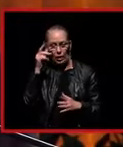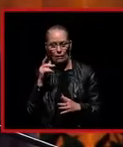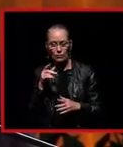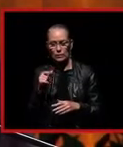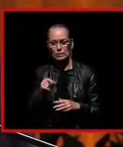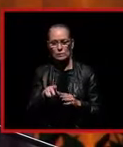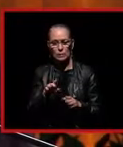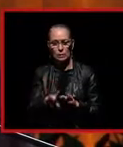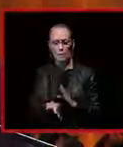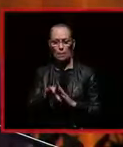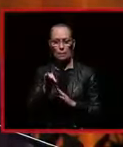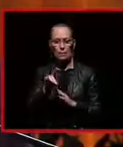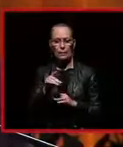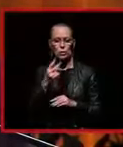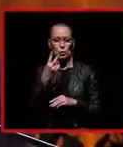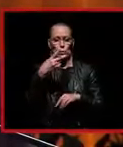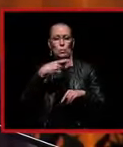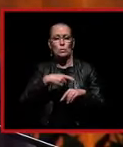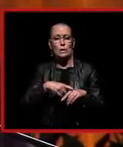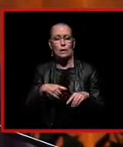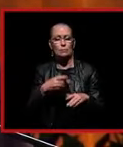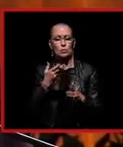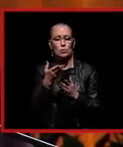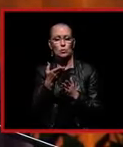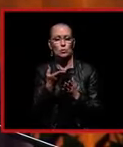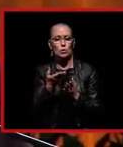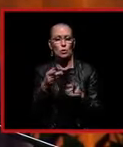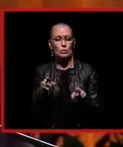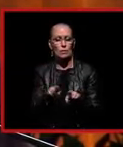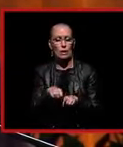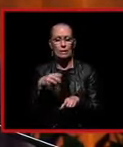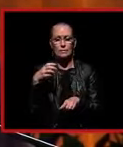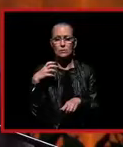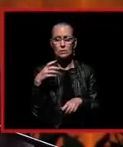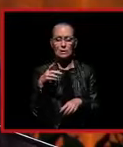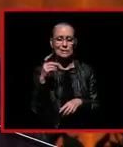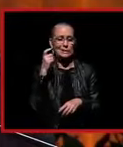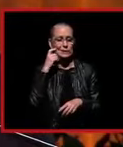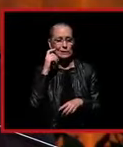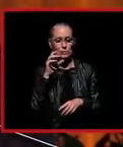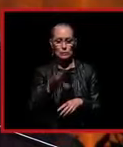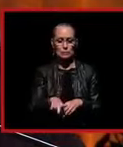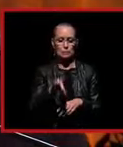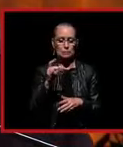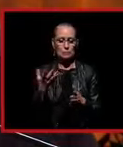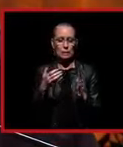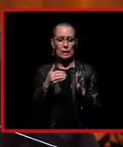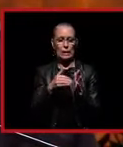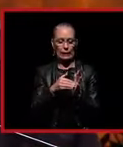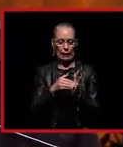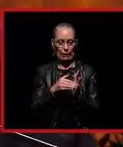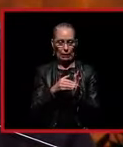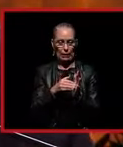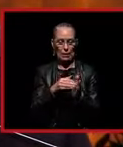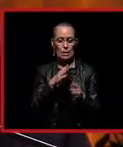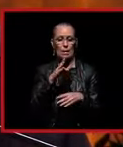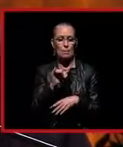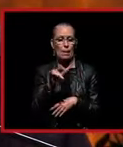trustees to serve as their chair, and most recently was reappointed to chair the Board of Trustees by the governor